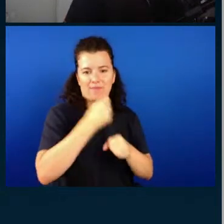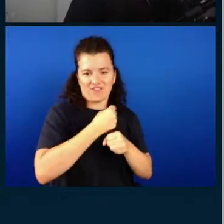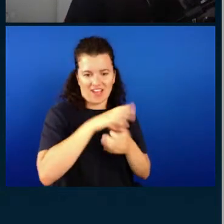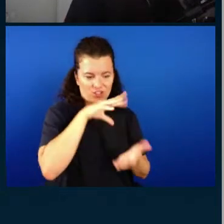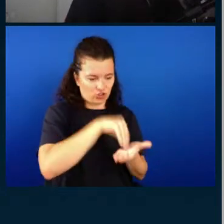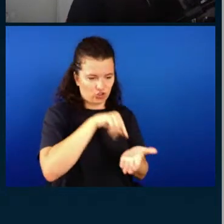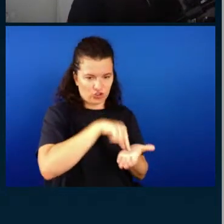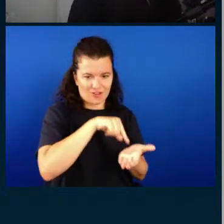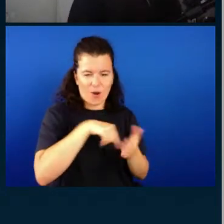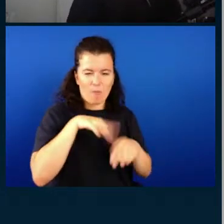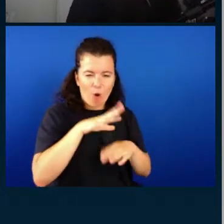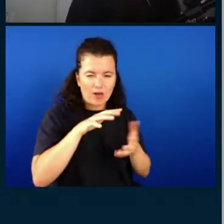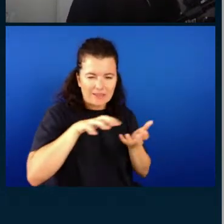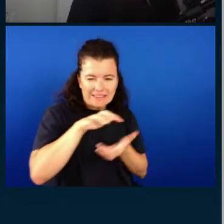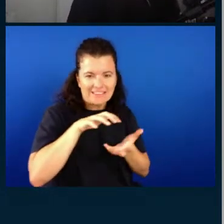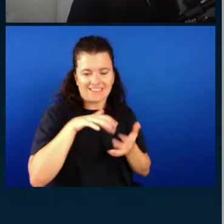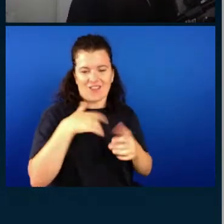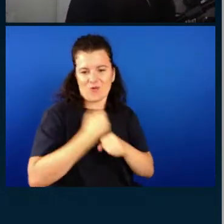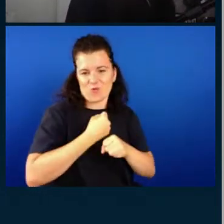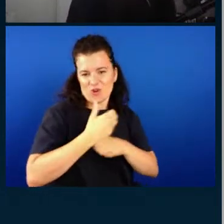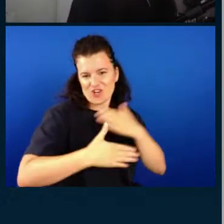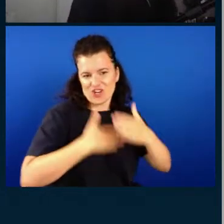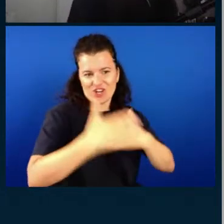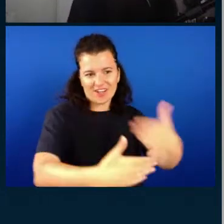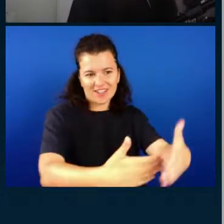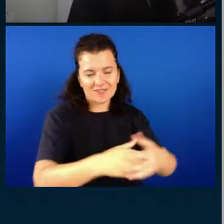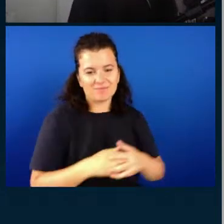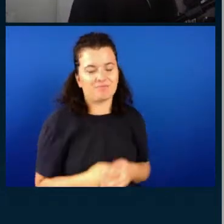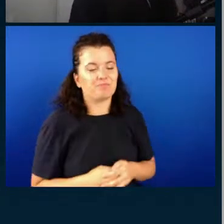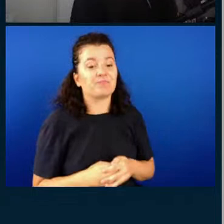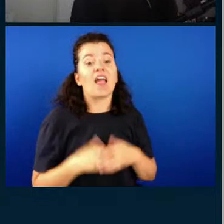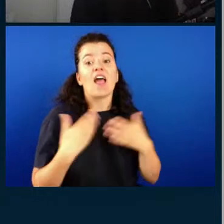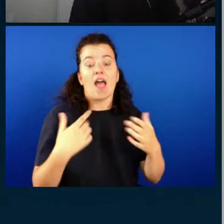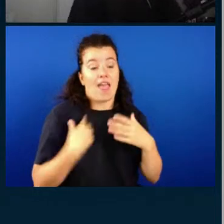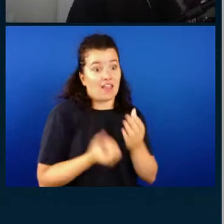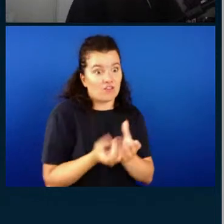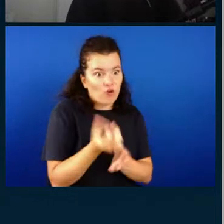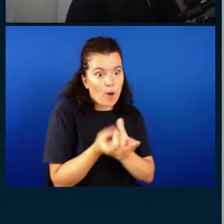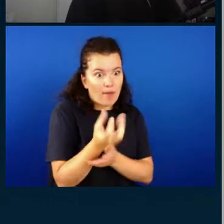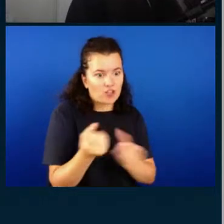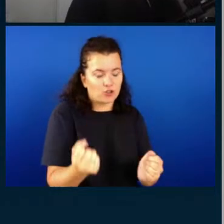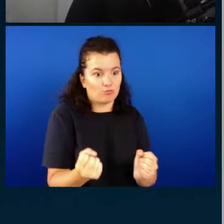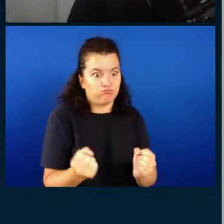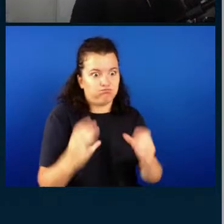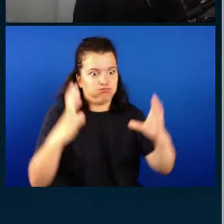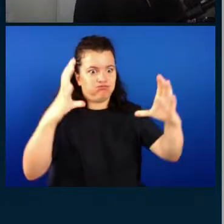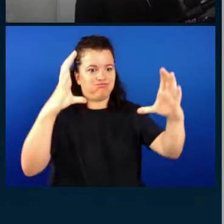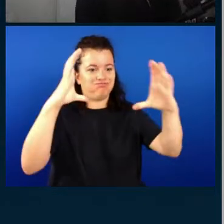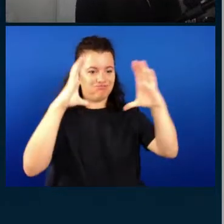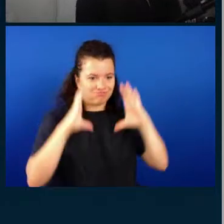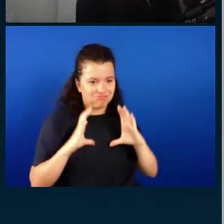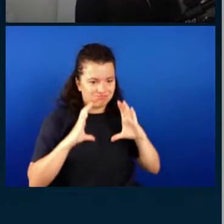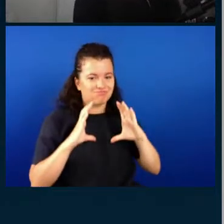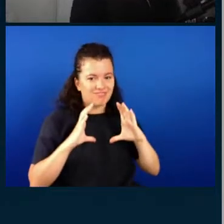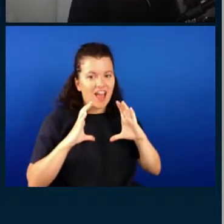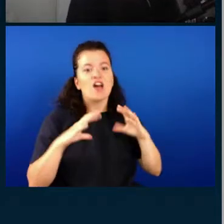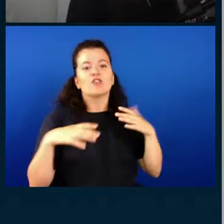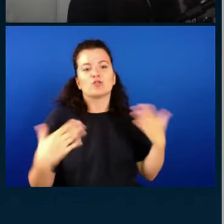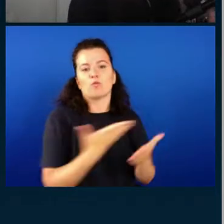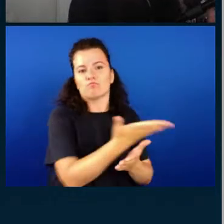And I have given a lot of information, and I want to give you some sources that you can use to get on with your own adventure.